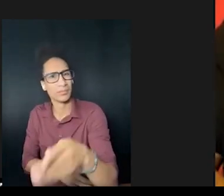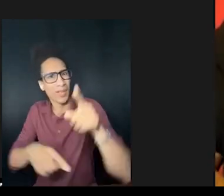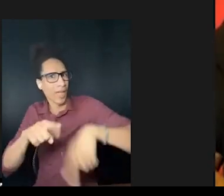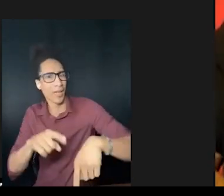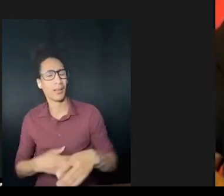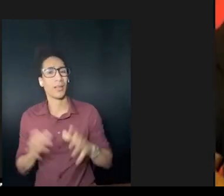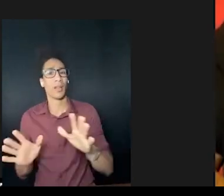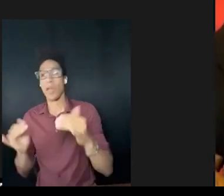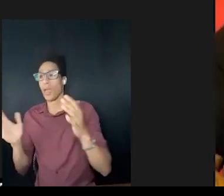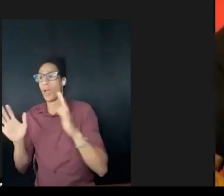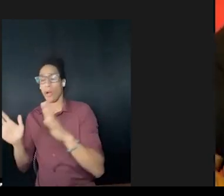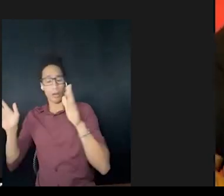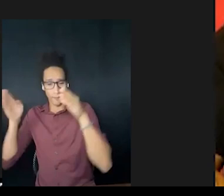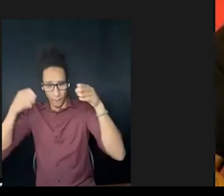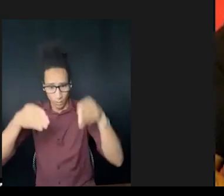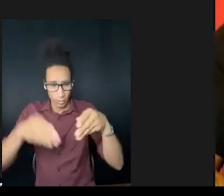I assumed